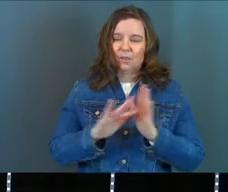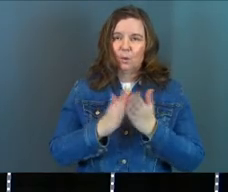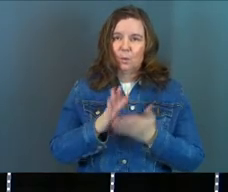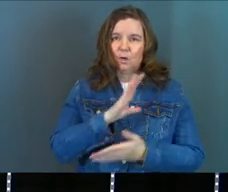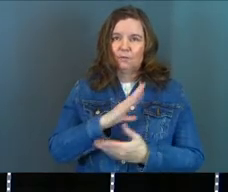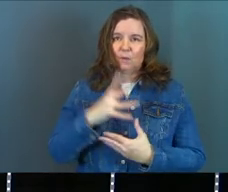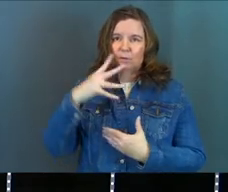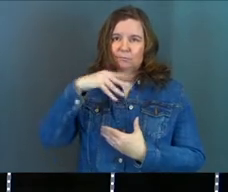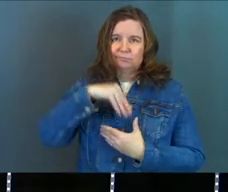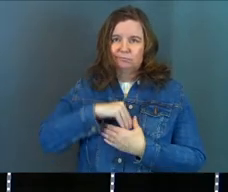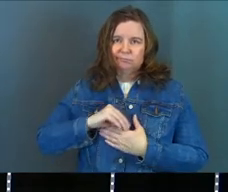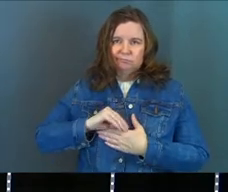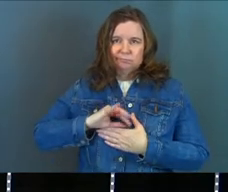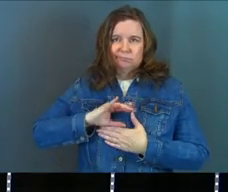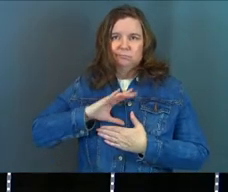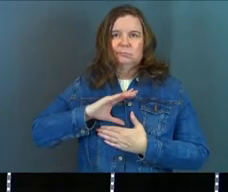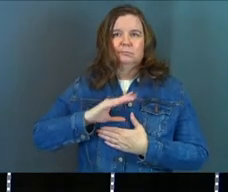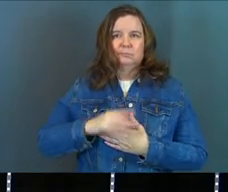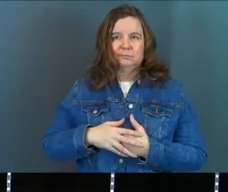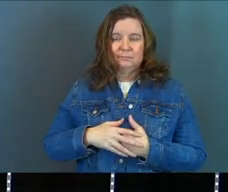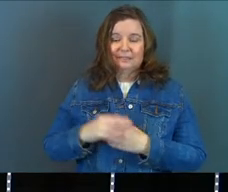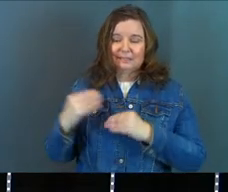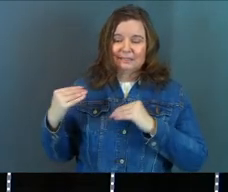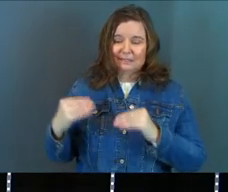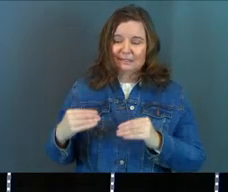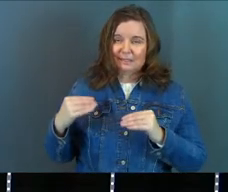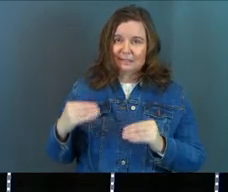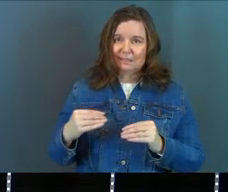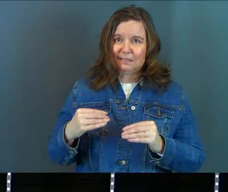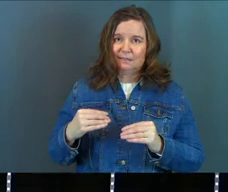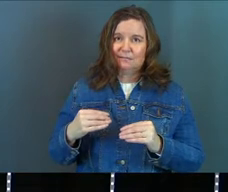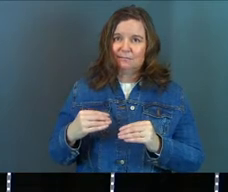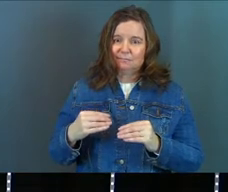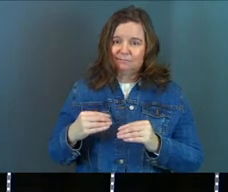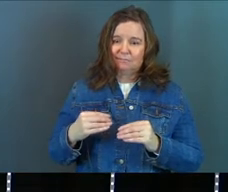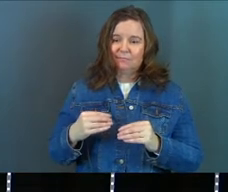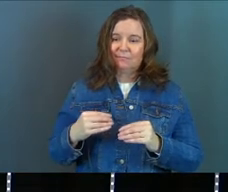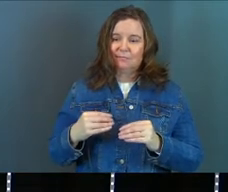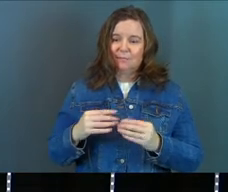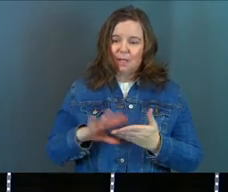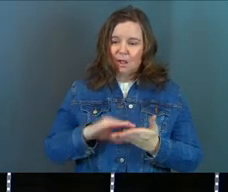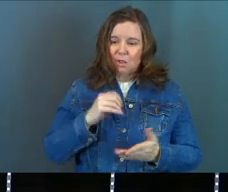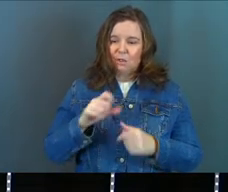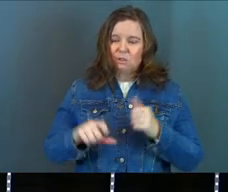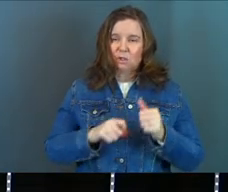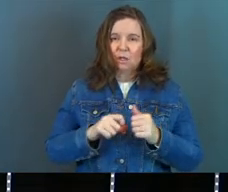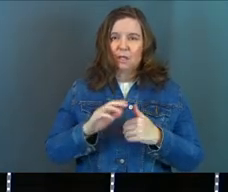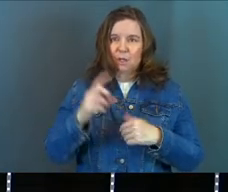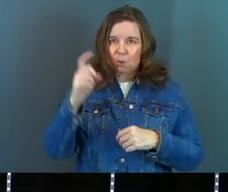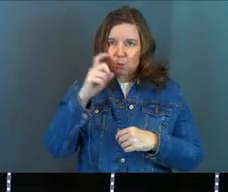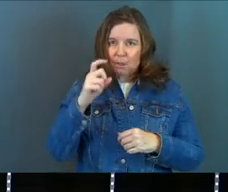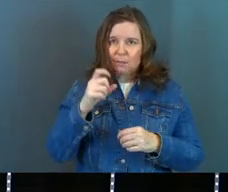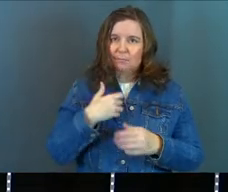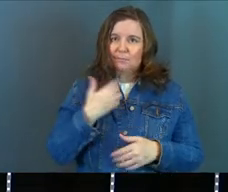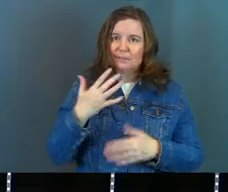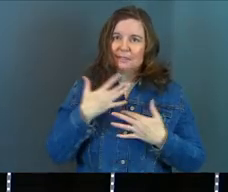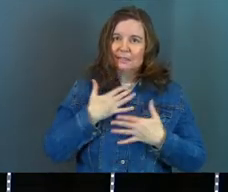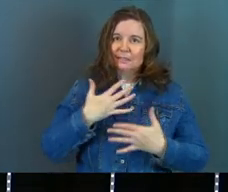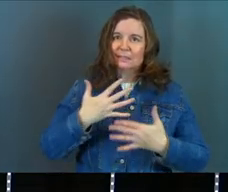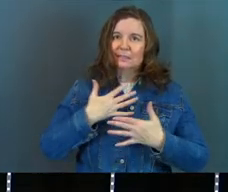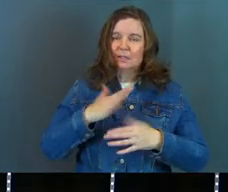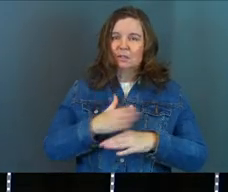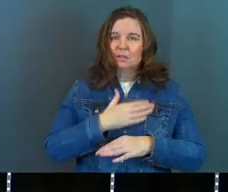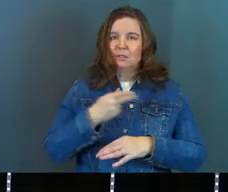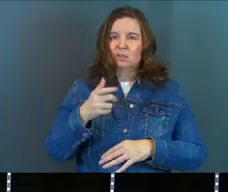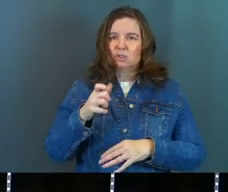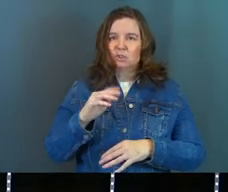of Christ dwell in you richly, teaching and admonishing one another in all wisdom, singing psalms and hymns and